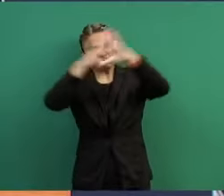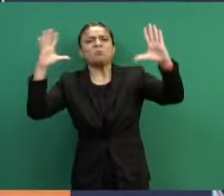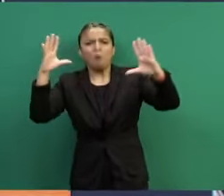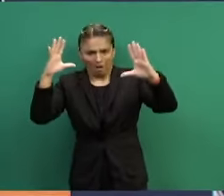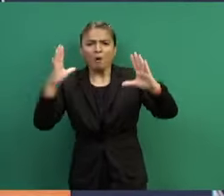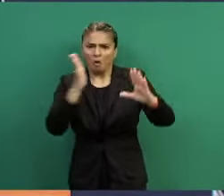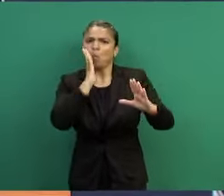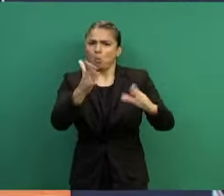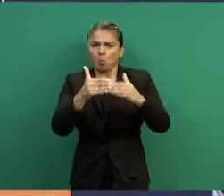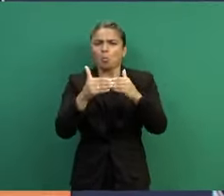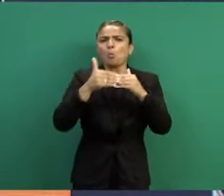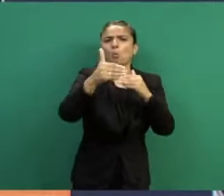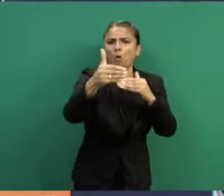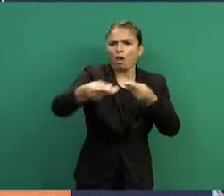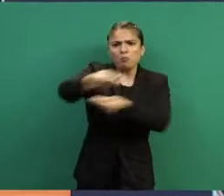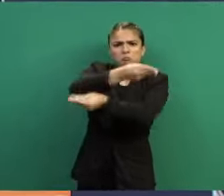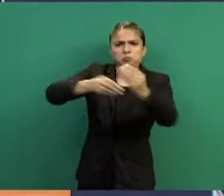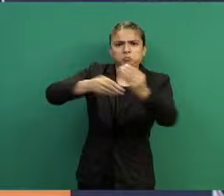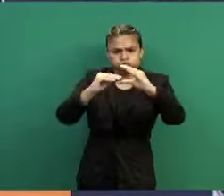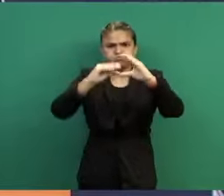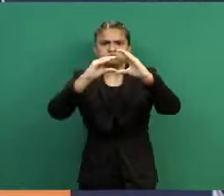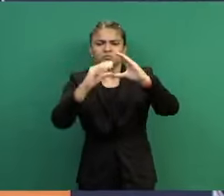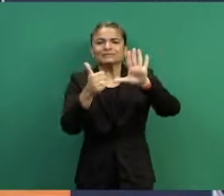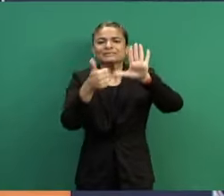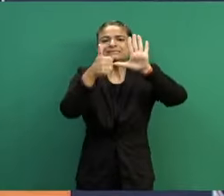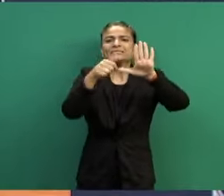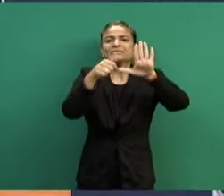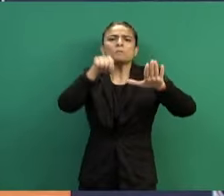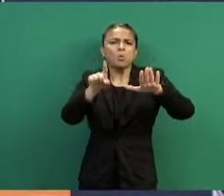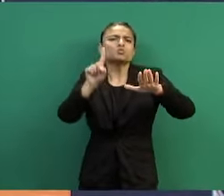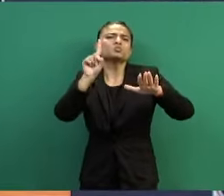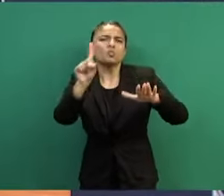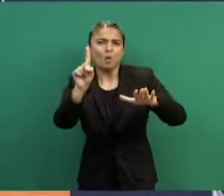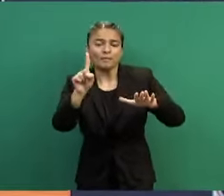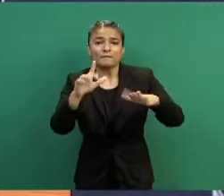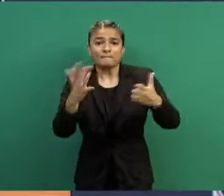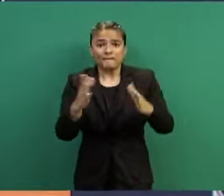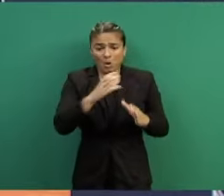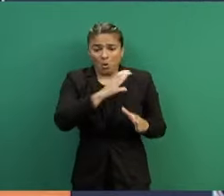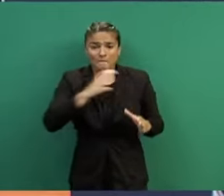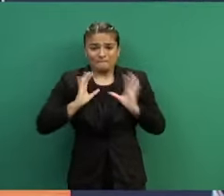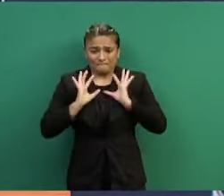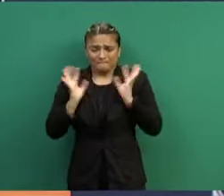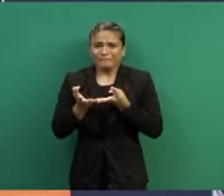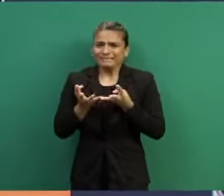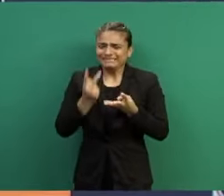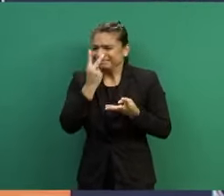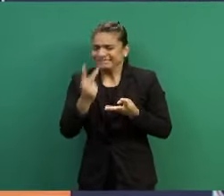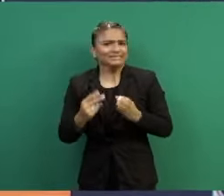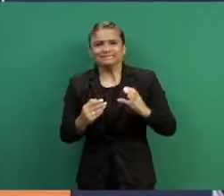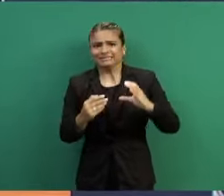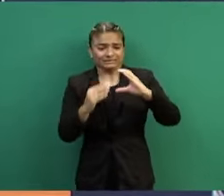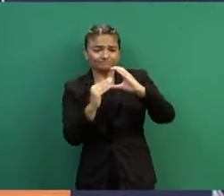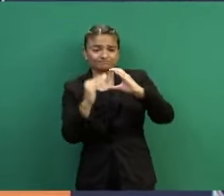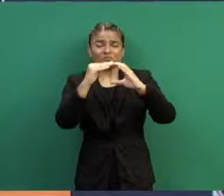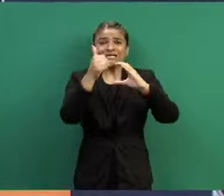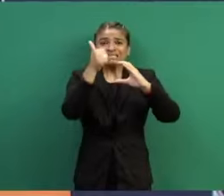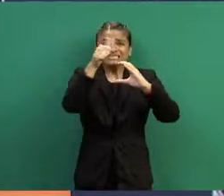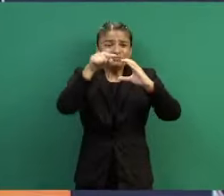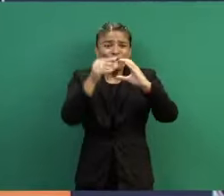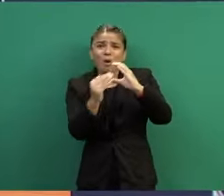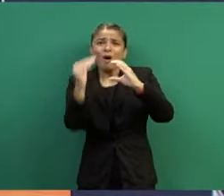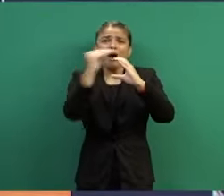at 6.1% for 2023. The committee, however, would prefer to see